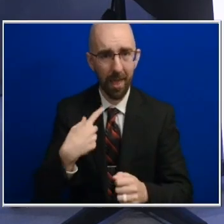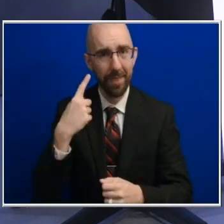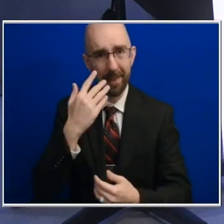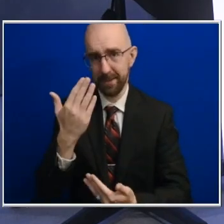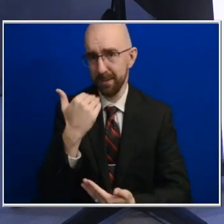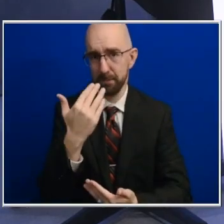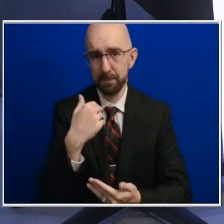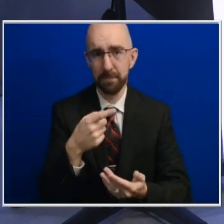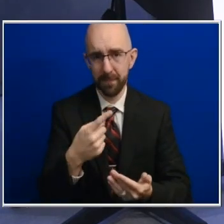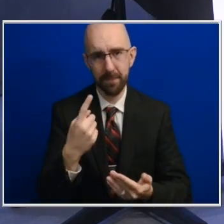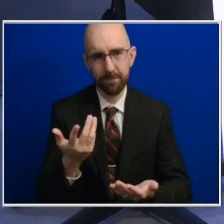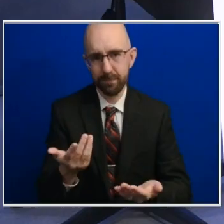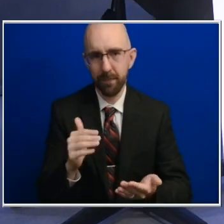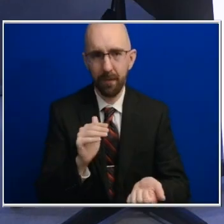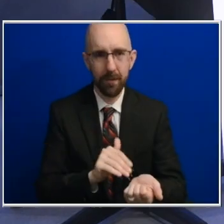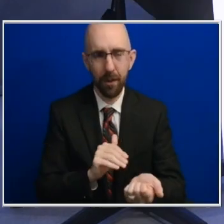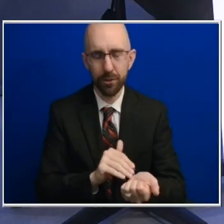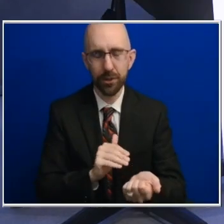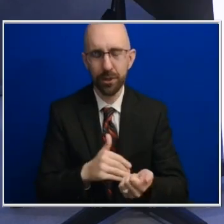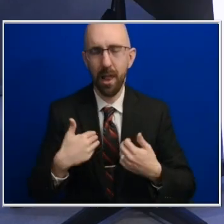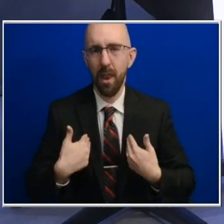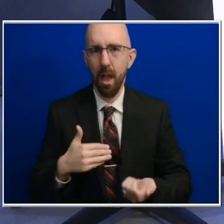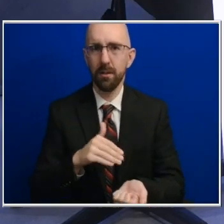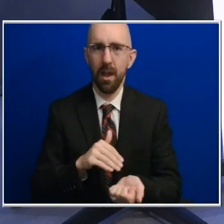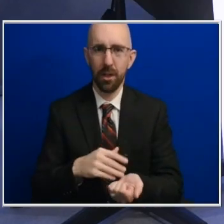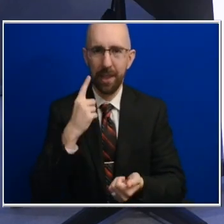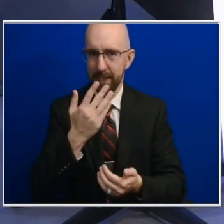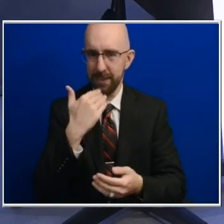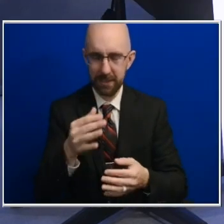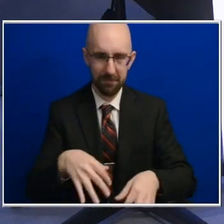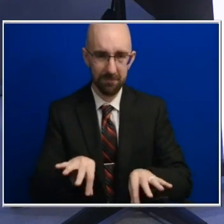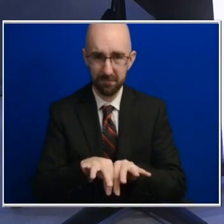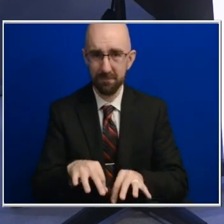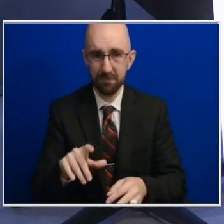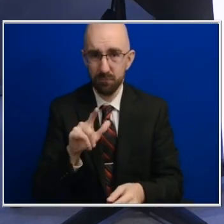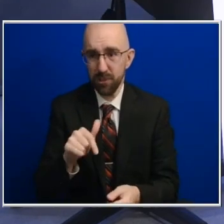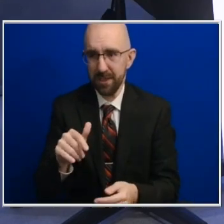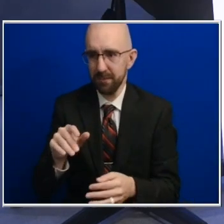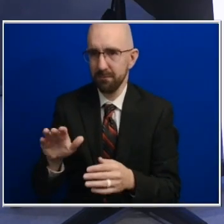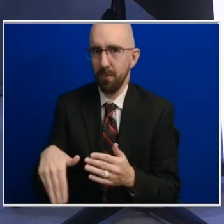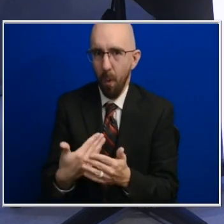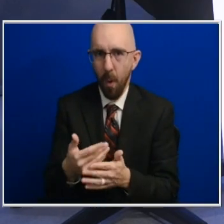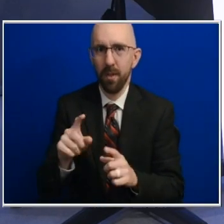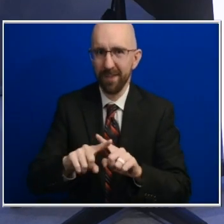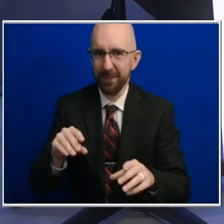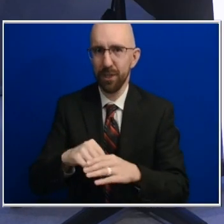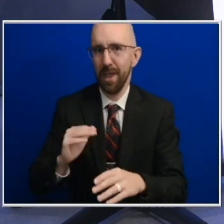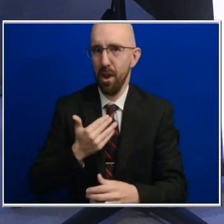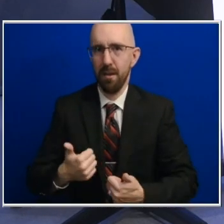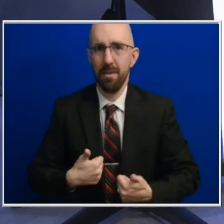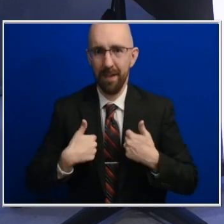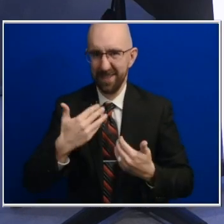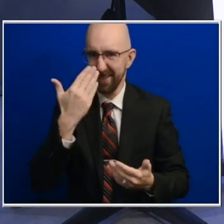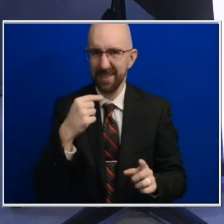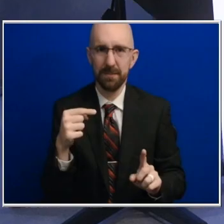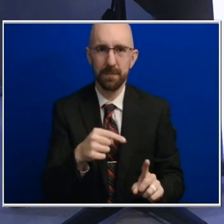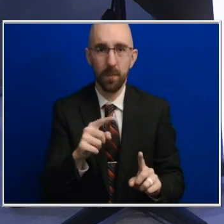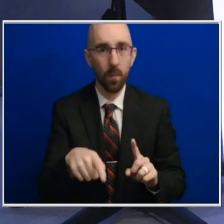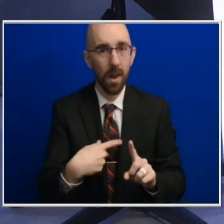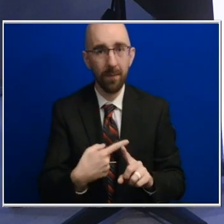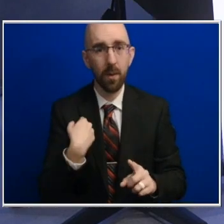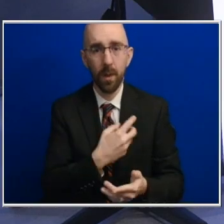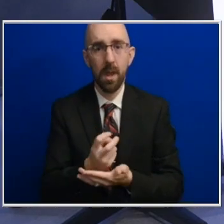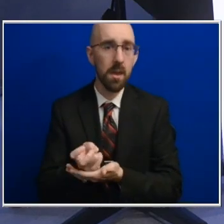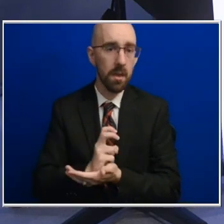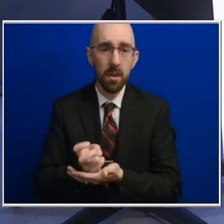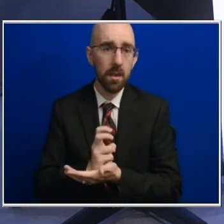doctor does a little bit of sleep medicine. I think sleep makes all the darn difference in our lives. And we don't sleep as well as we get older. I think there's a